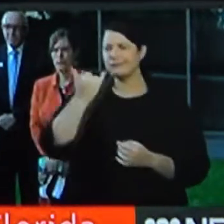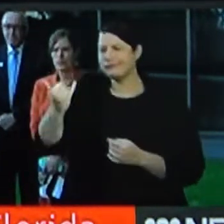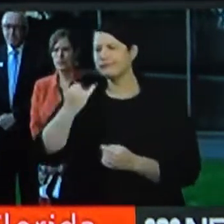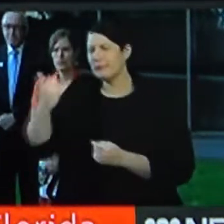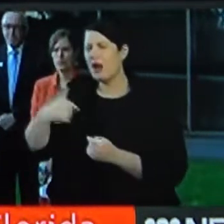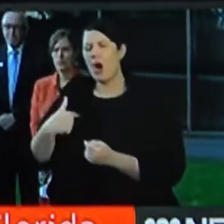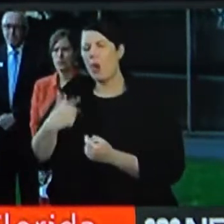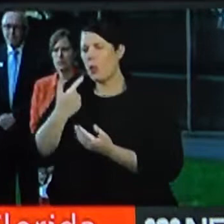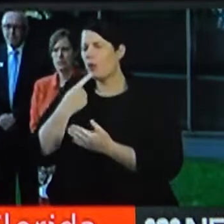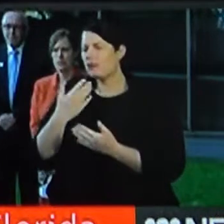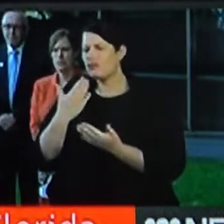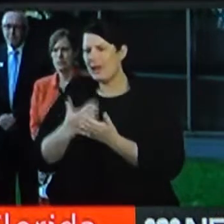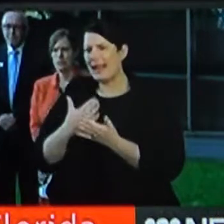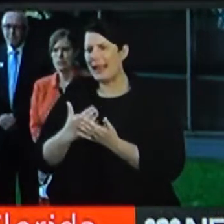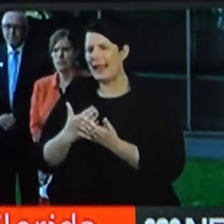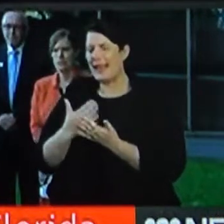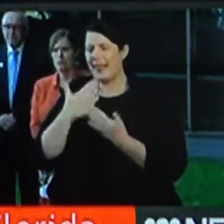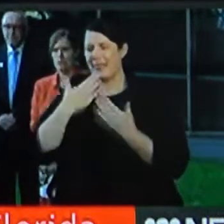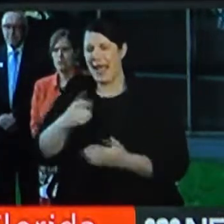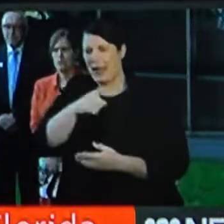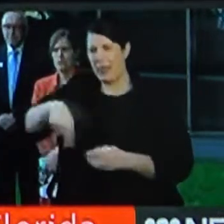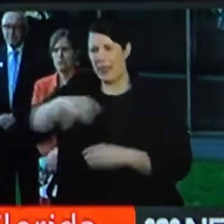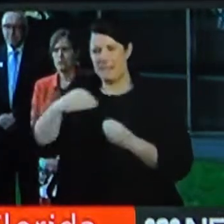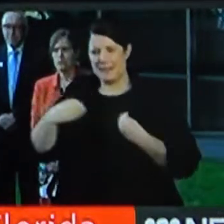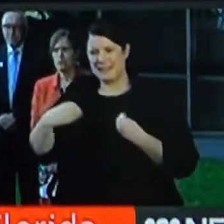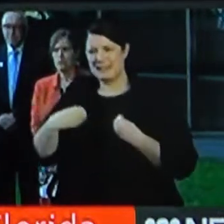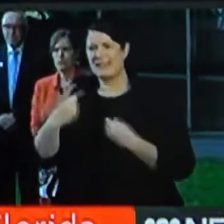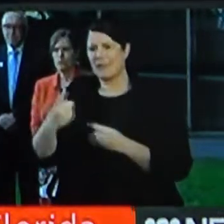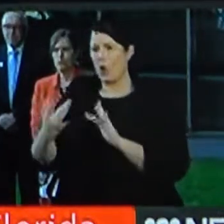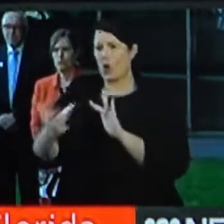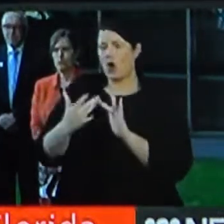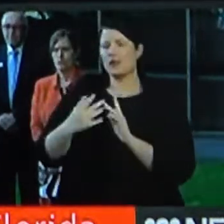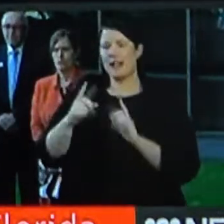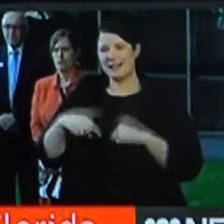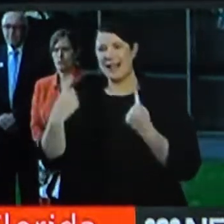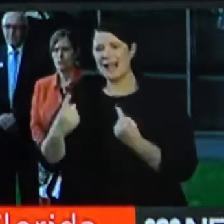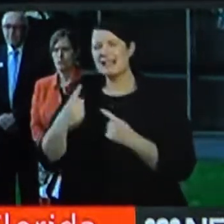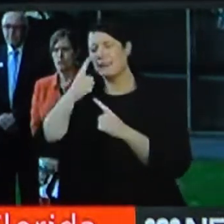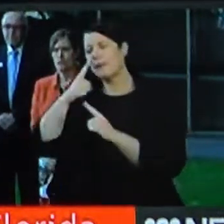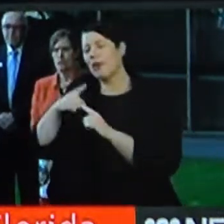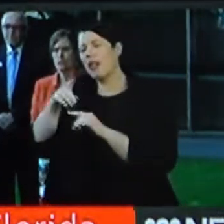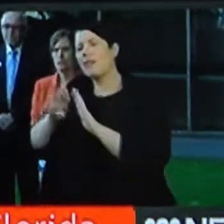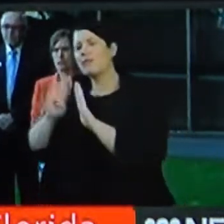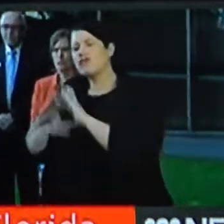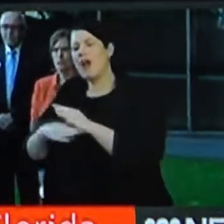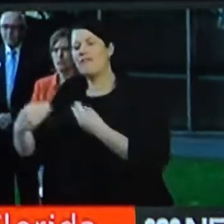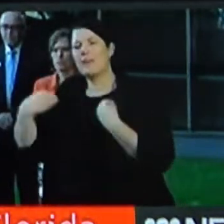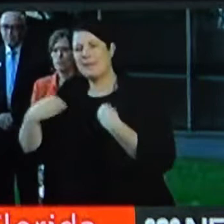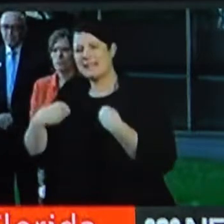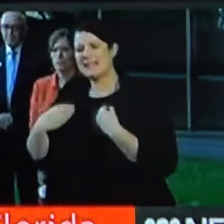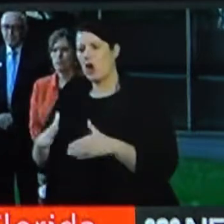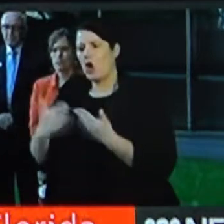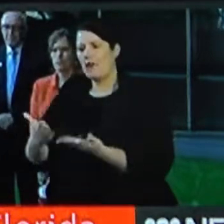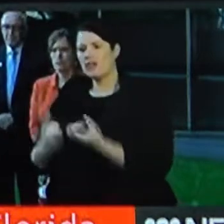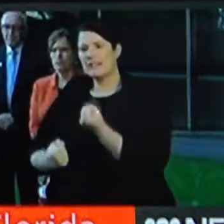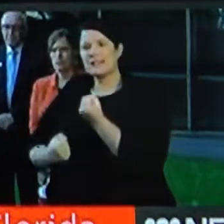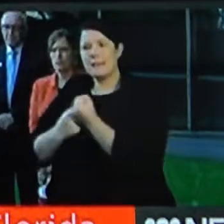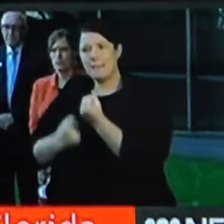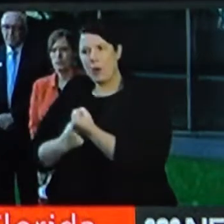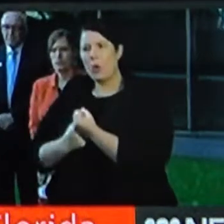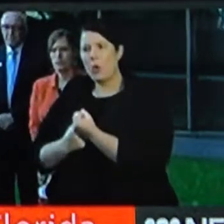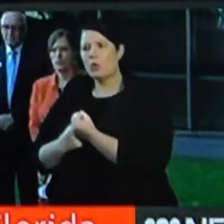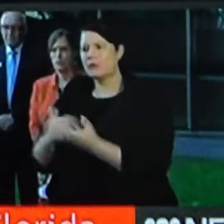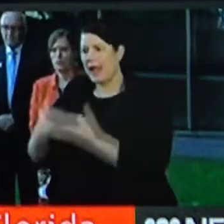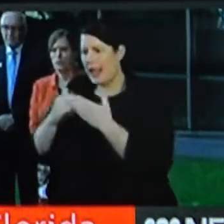stepped up and really are working with the government, and also those people in the private sector who are also offering support to us to really step